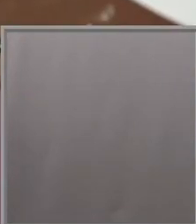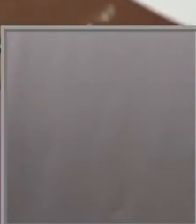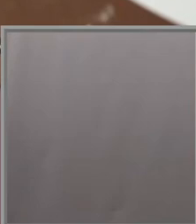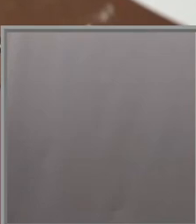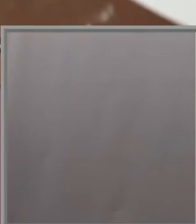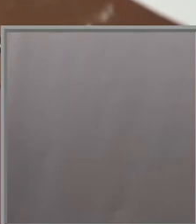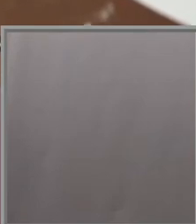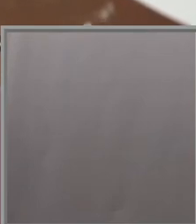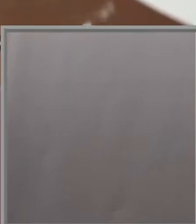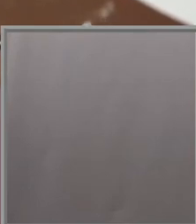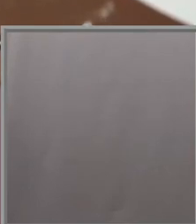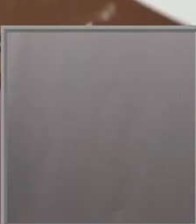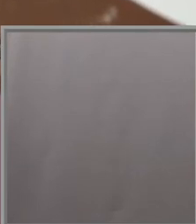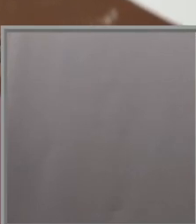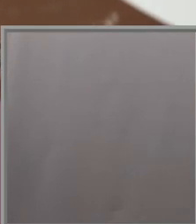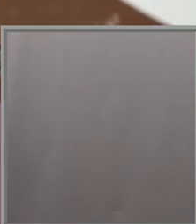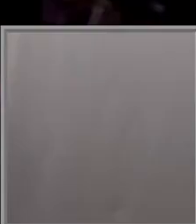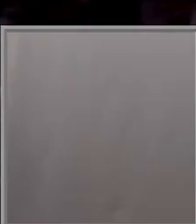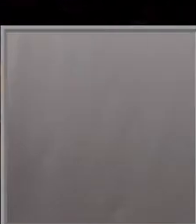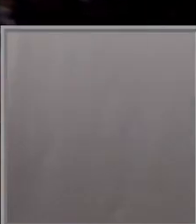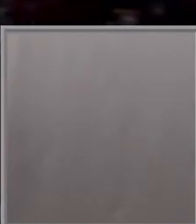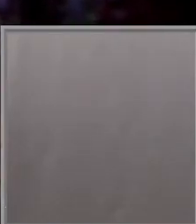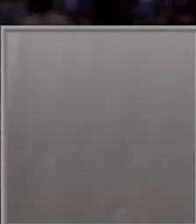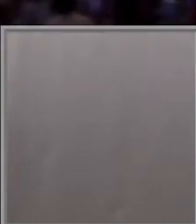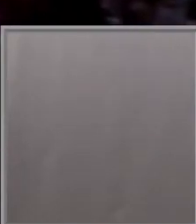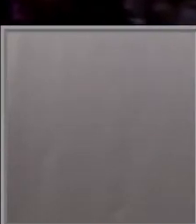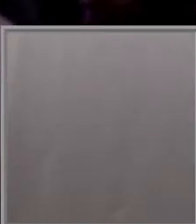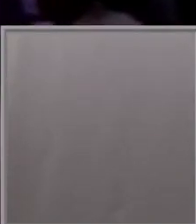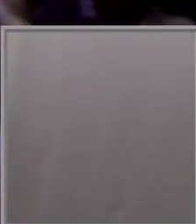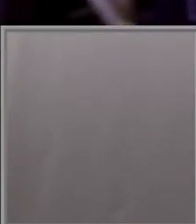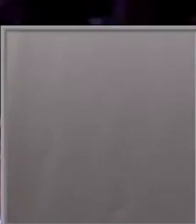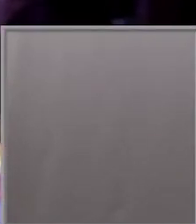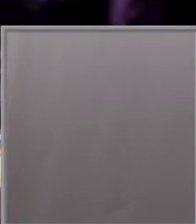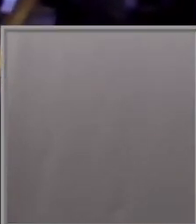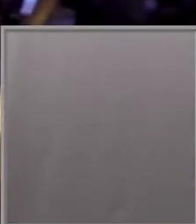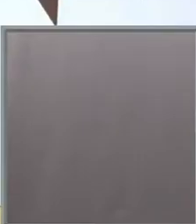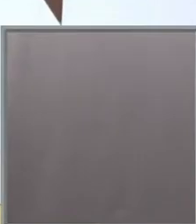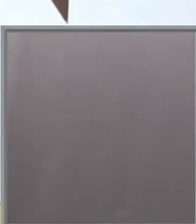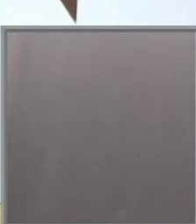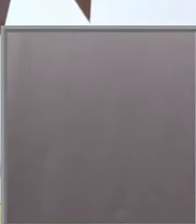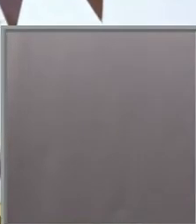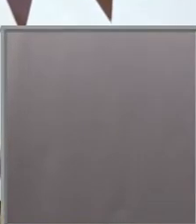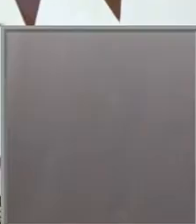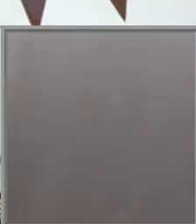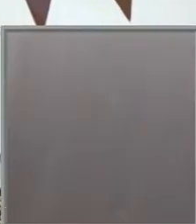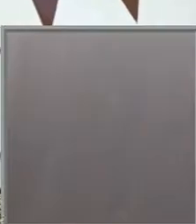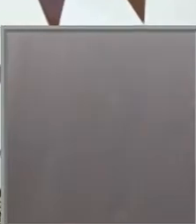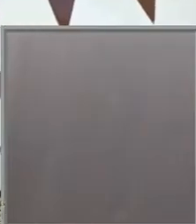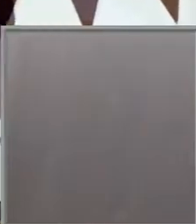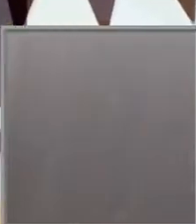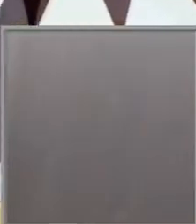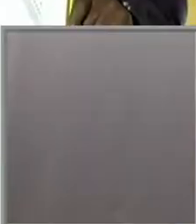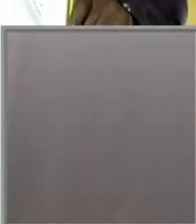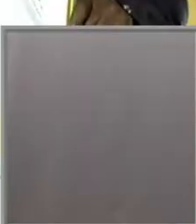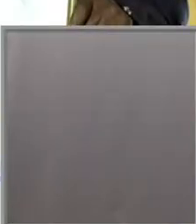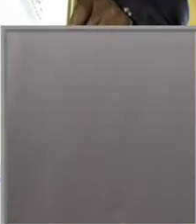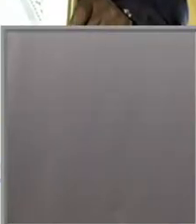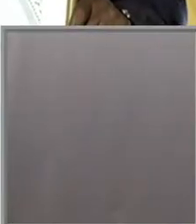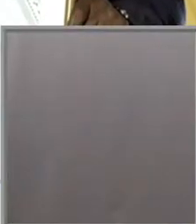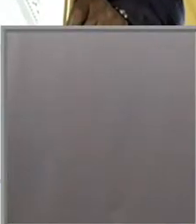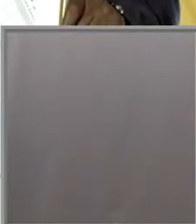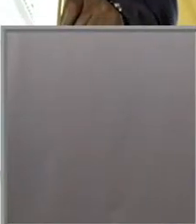Lungako Matida. It's a Youth Philanthropist Award, which is actually about young people who are doing remarkable